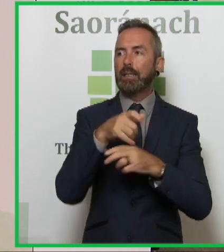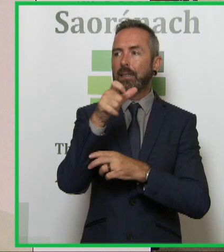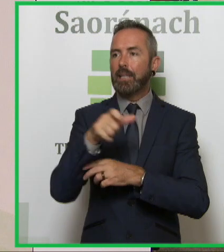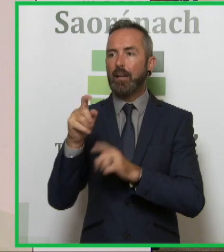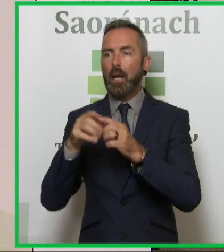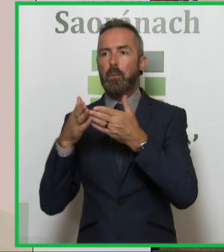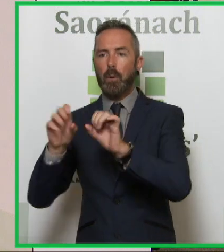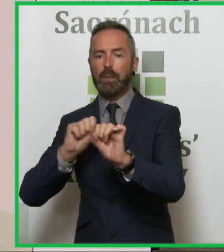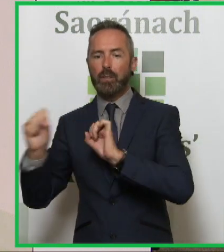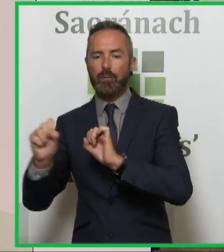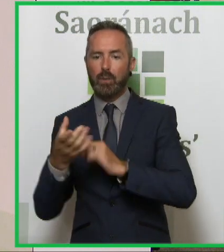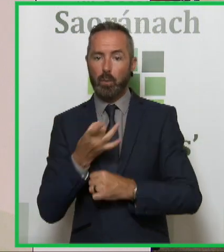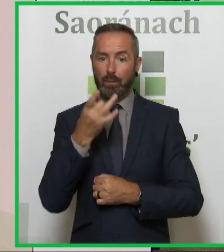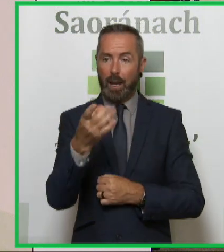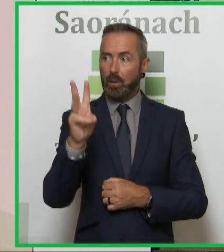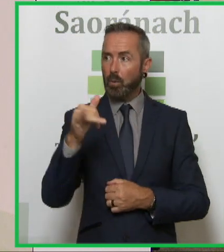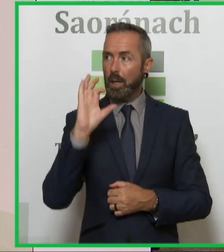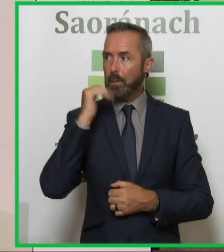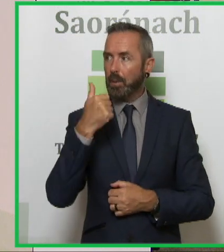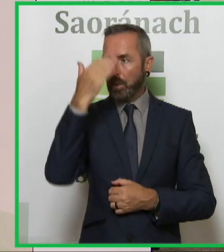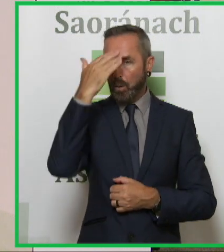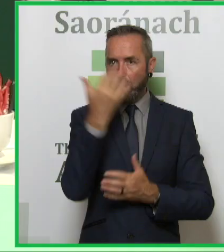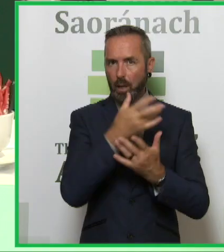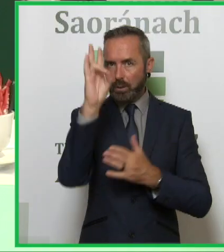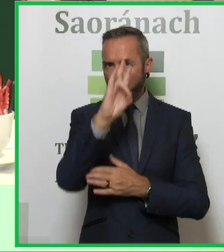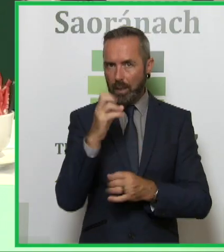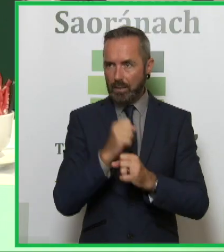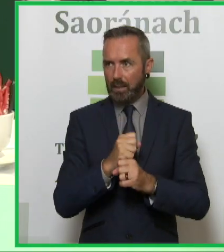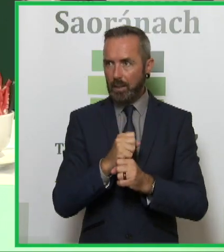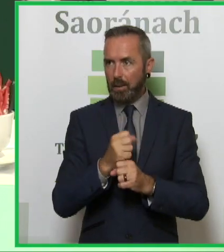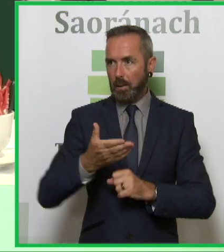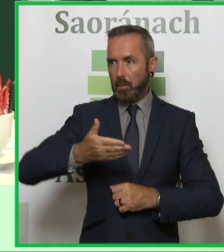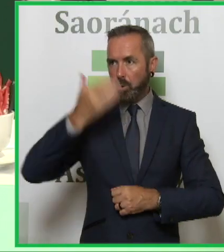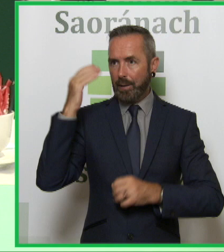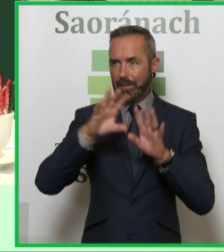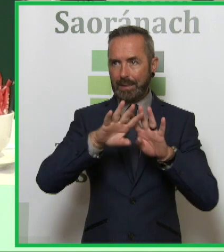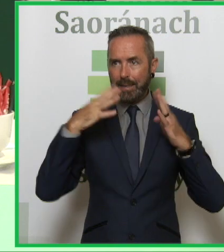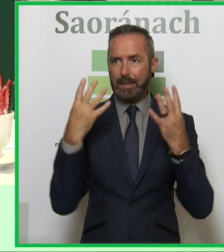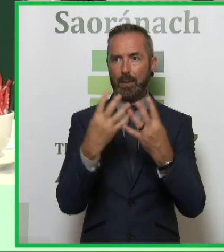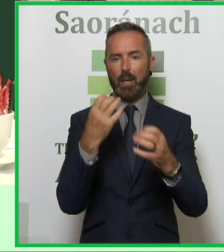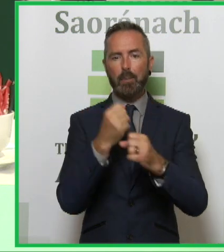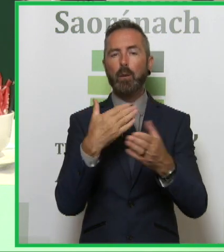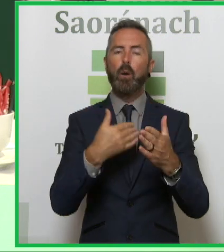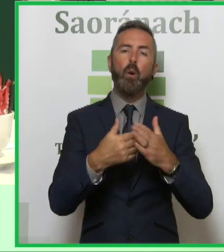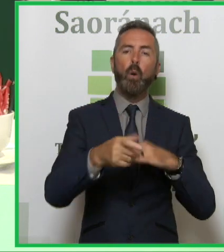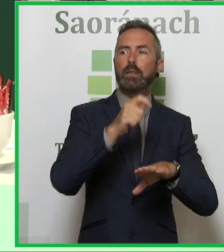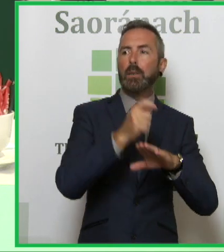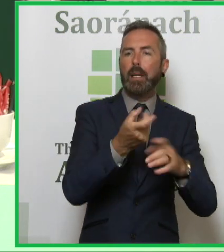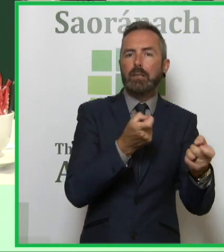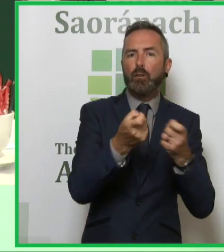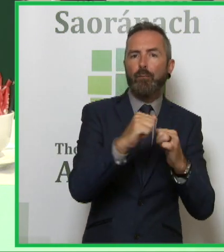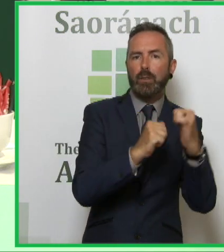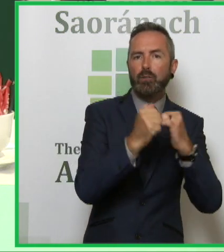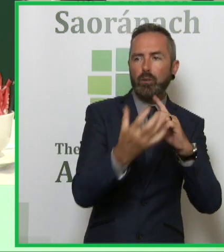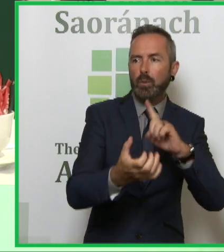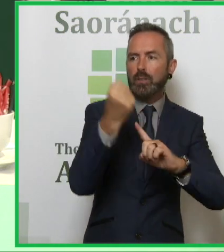service. And we've asked Orlaigh to come along because I know there was a lot of questions and deliberations at a previous assembly about, what's the best governance structure to get things